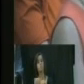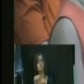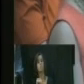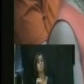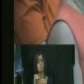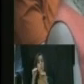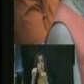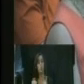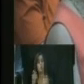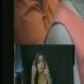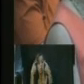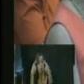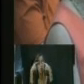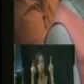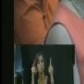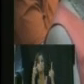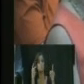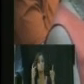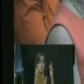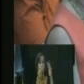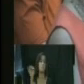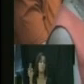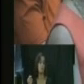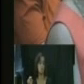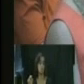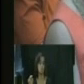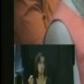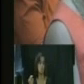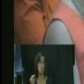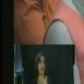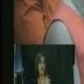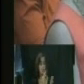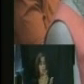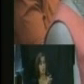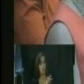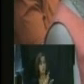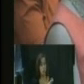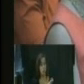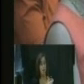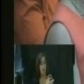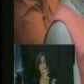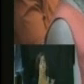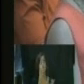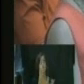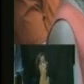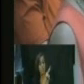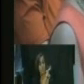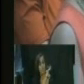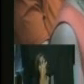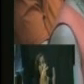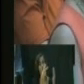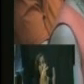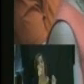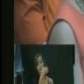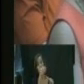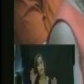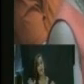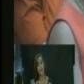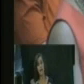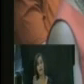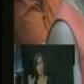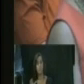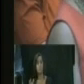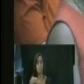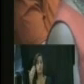just like every individual school has a vision and then action steps to get there. I would support the regional support